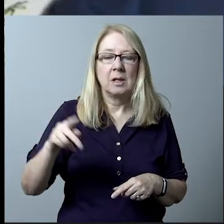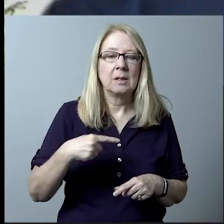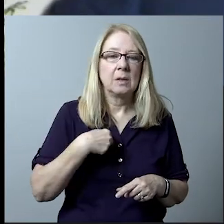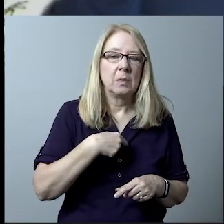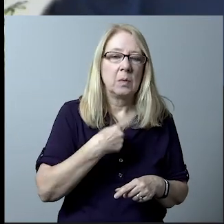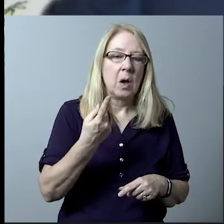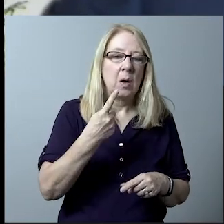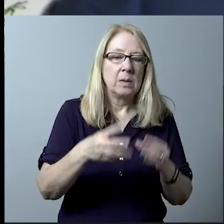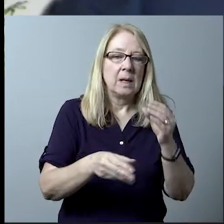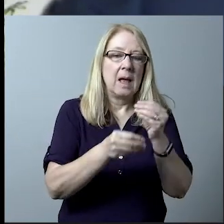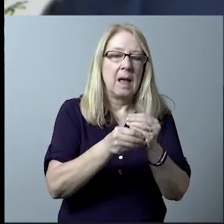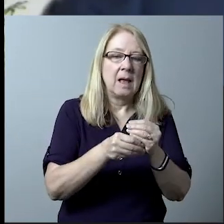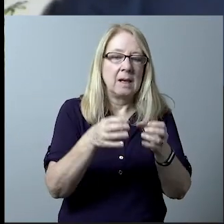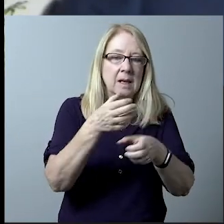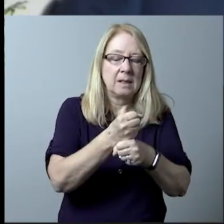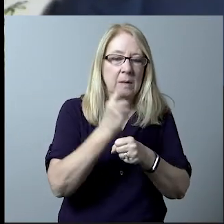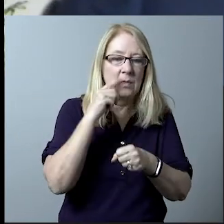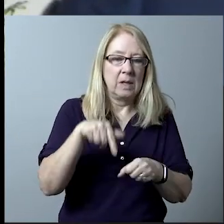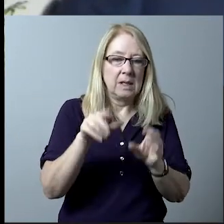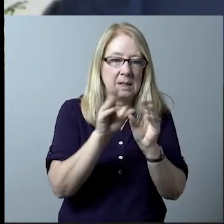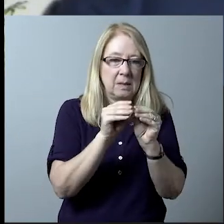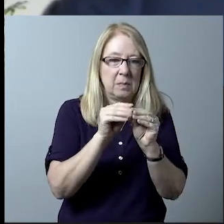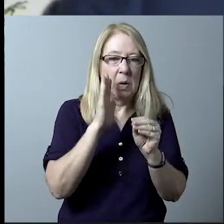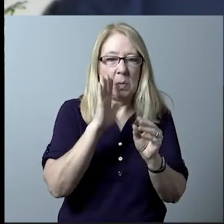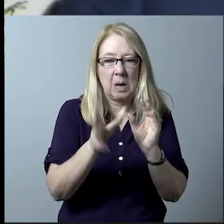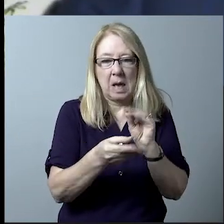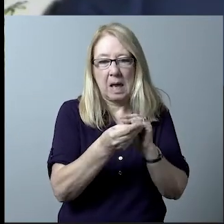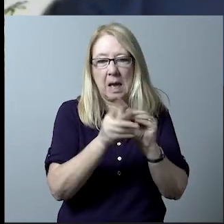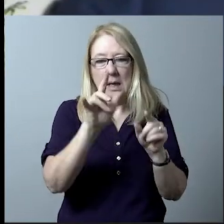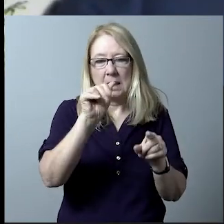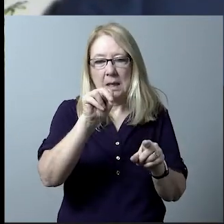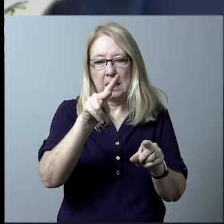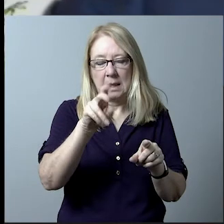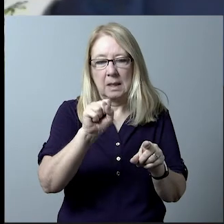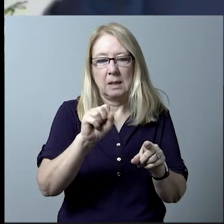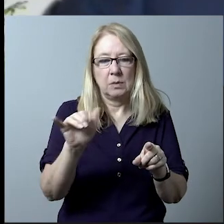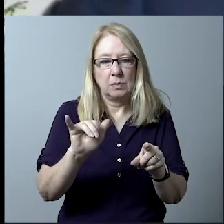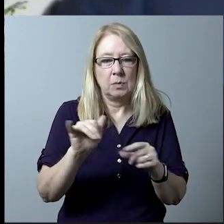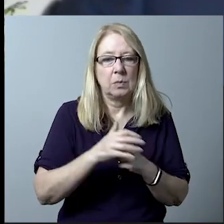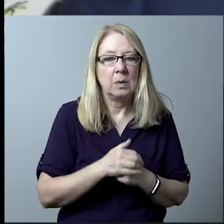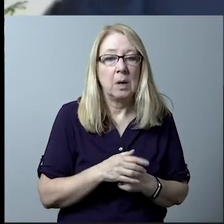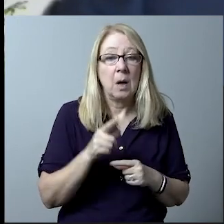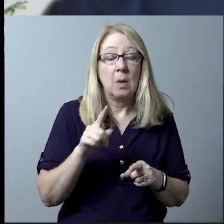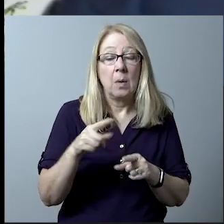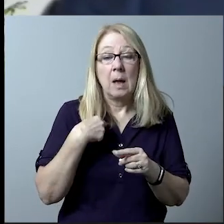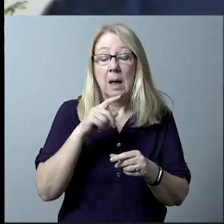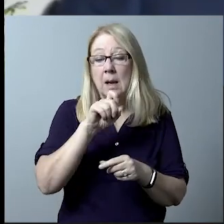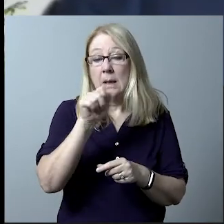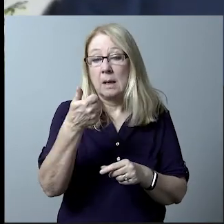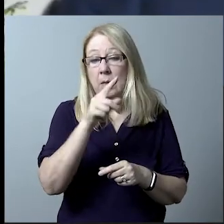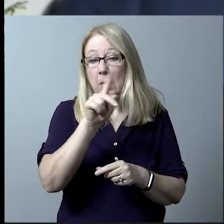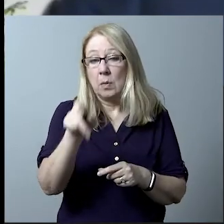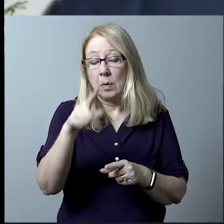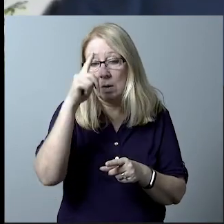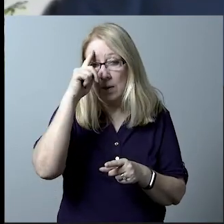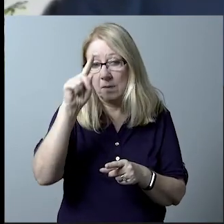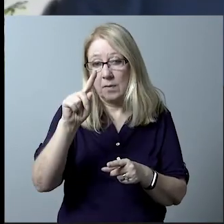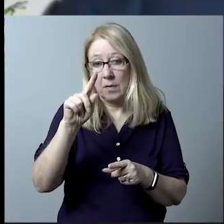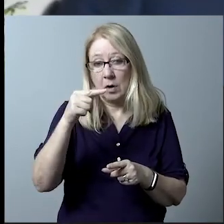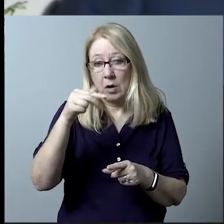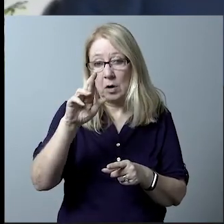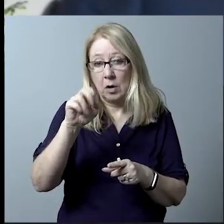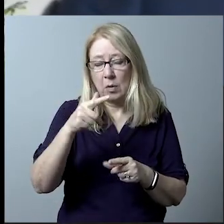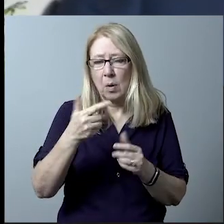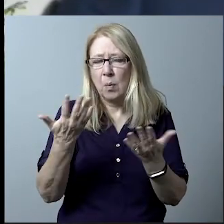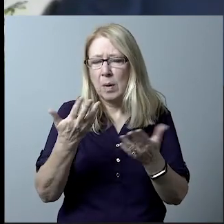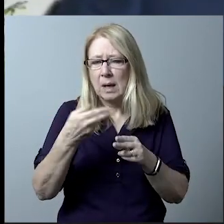We always put a quick summary of this meeting in the newsletters, so I'll make sure that we put those links in there as well. And Greg, while your mic is on,